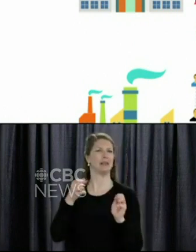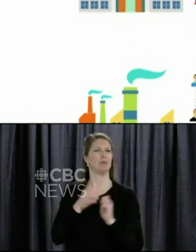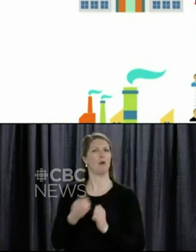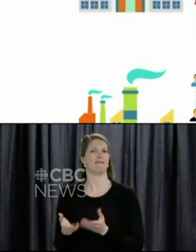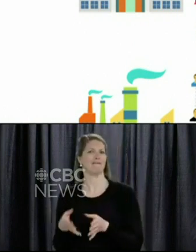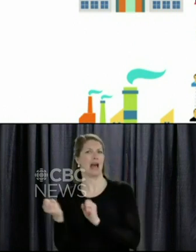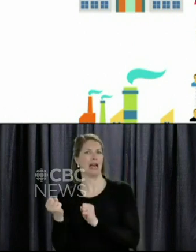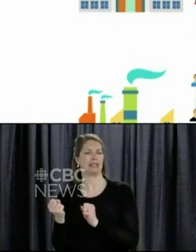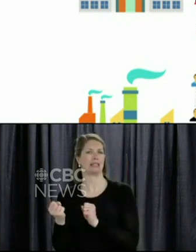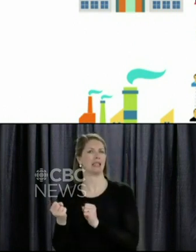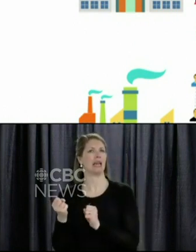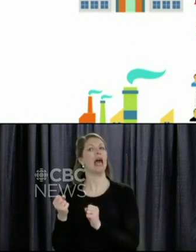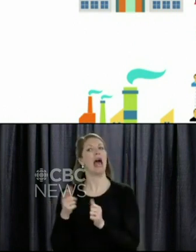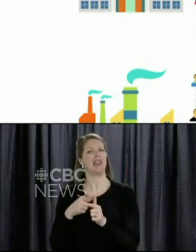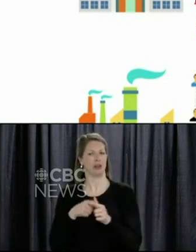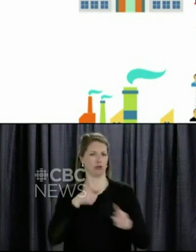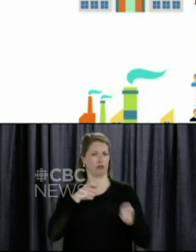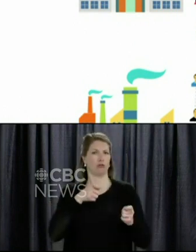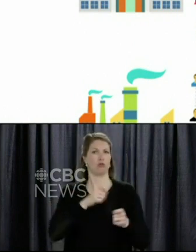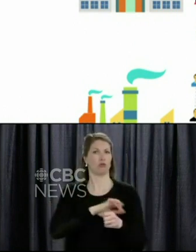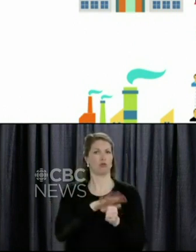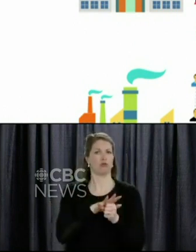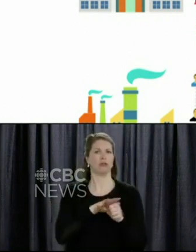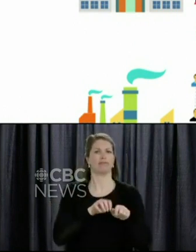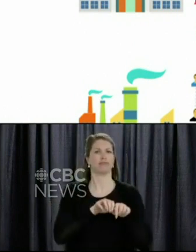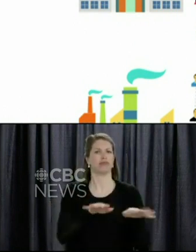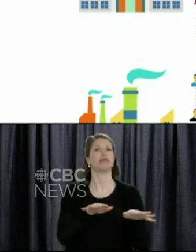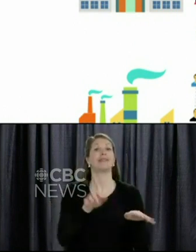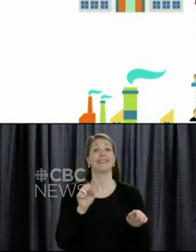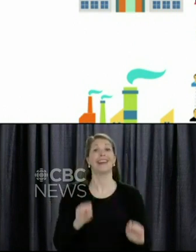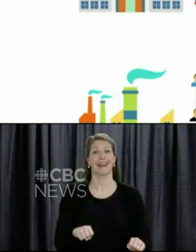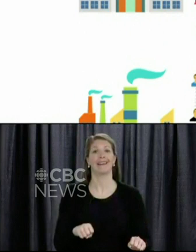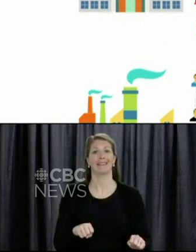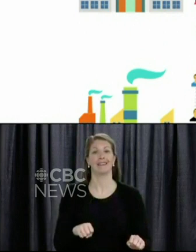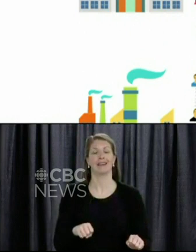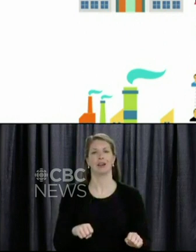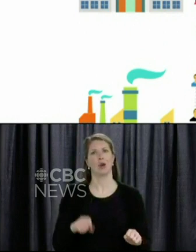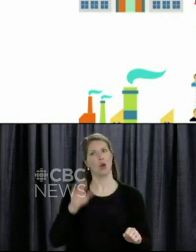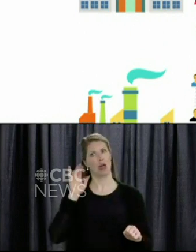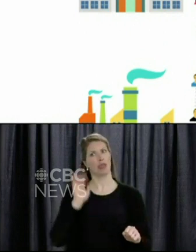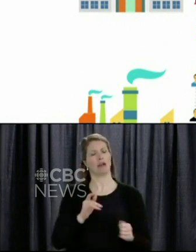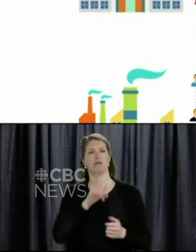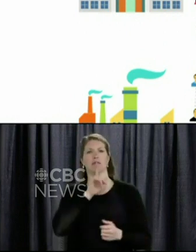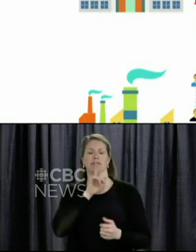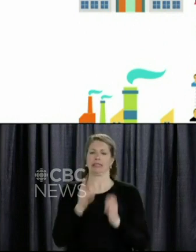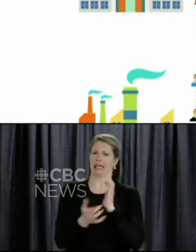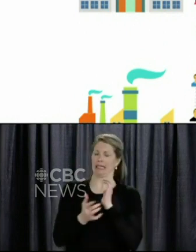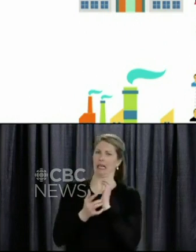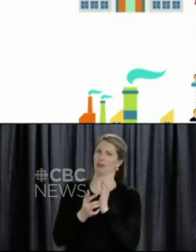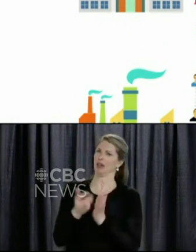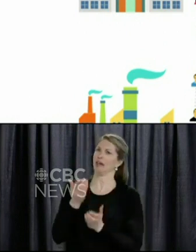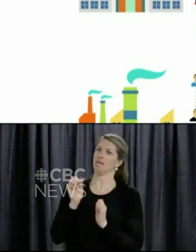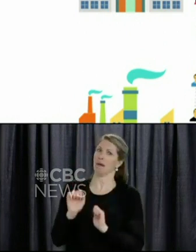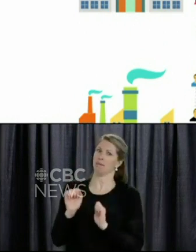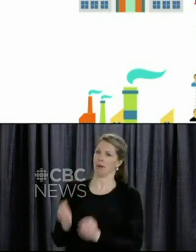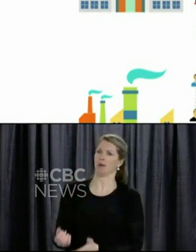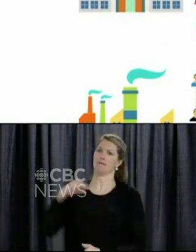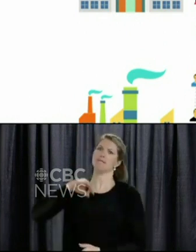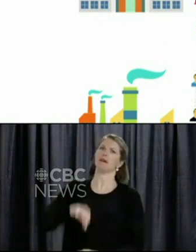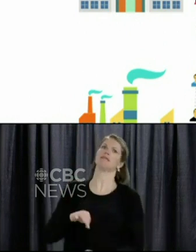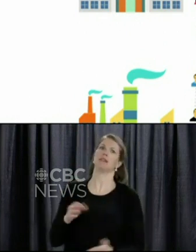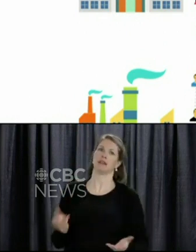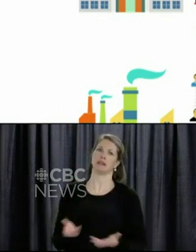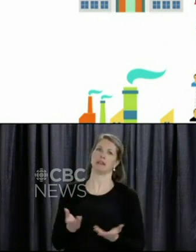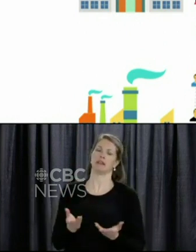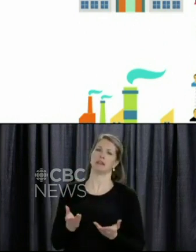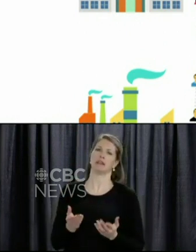that our group is proposing to them, which is using artificial intelligence to help guide public health measures. This has nothing to do with contact